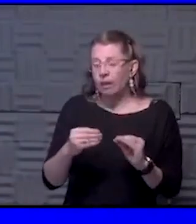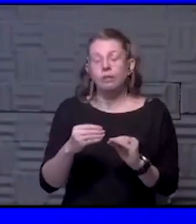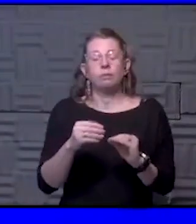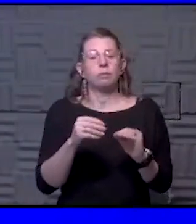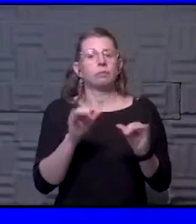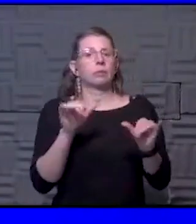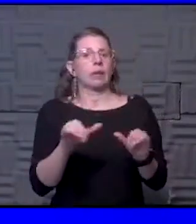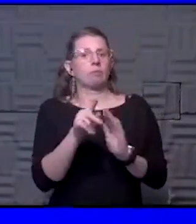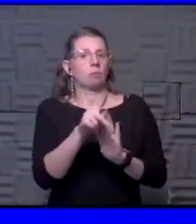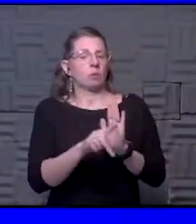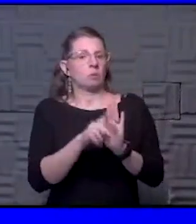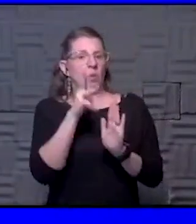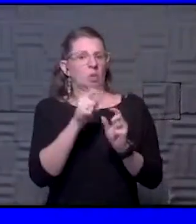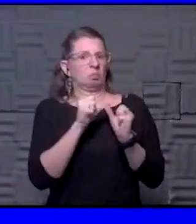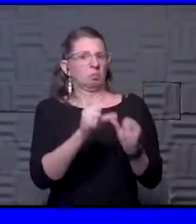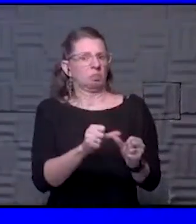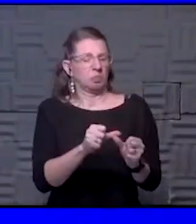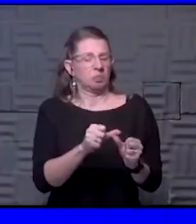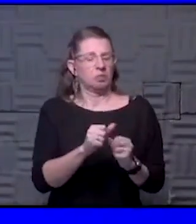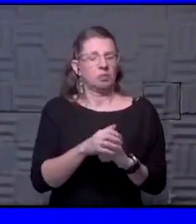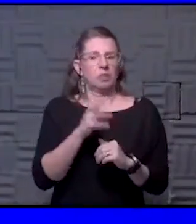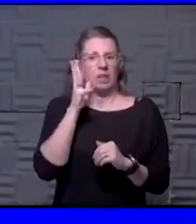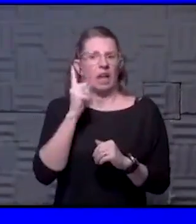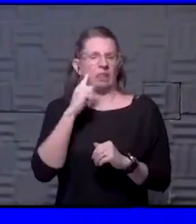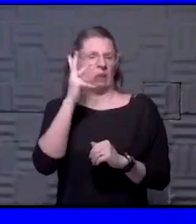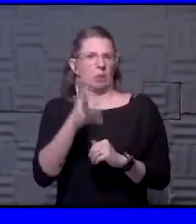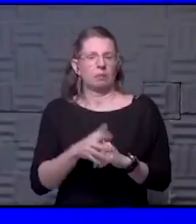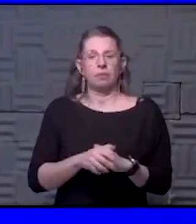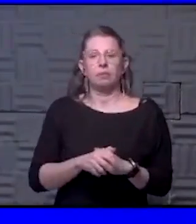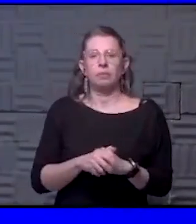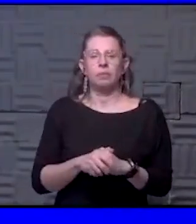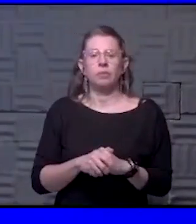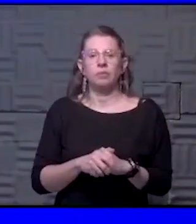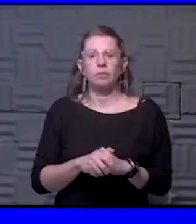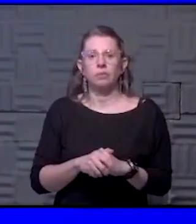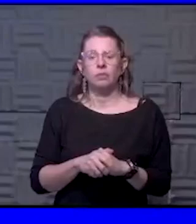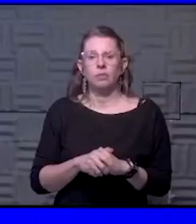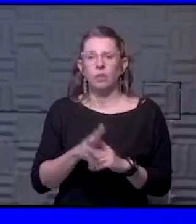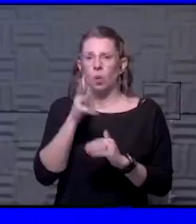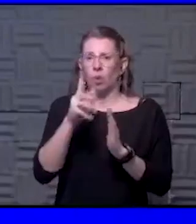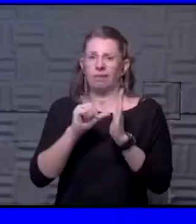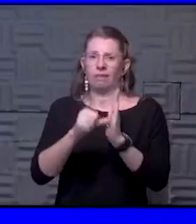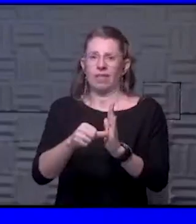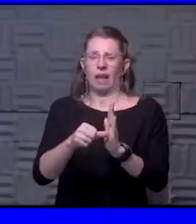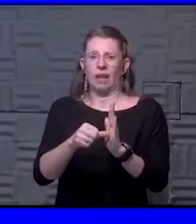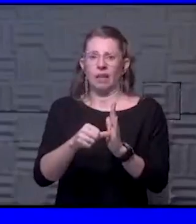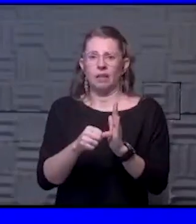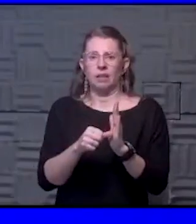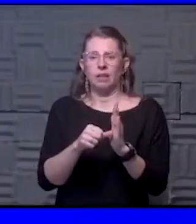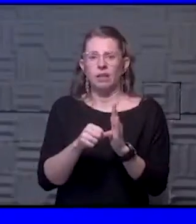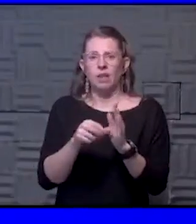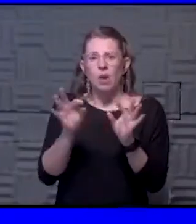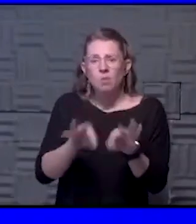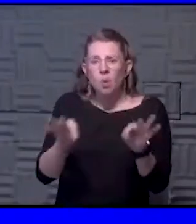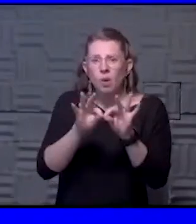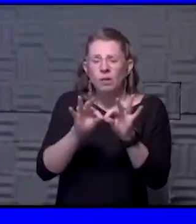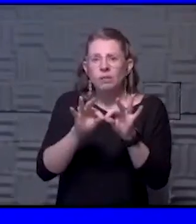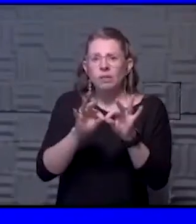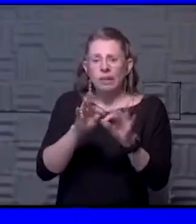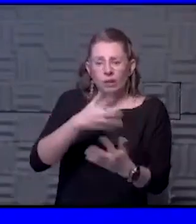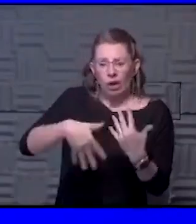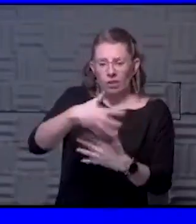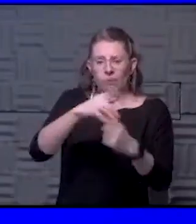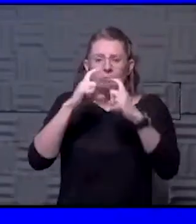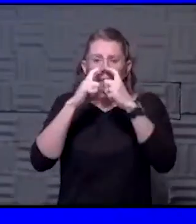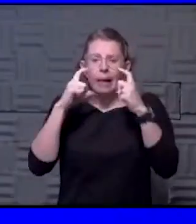principles would hold, I guess, is how I would think of it, right? So it's going to just emphasize, you know, those important interactions. They have to be